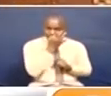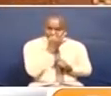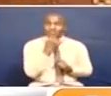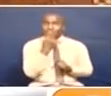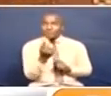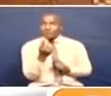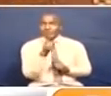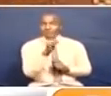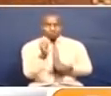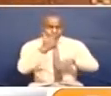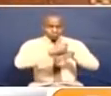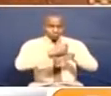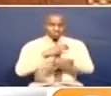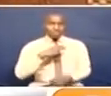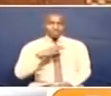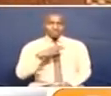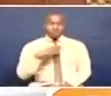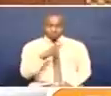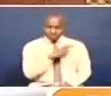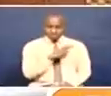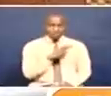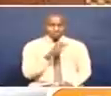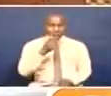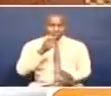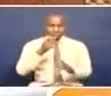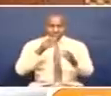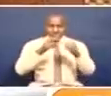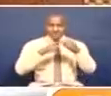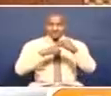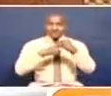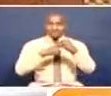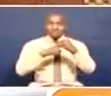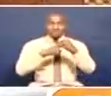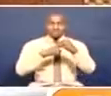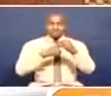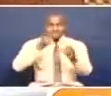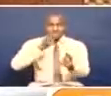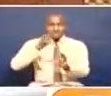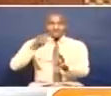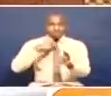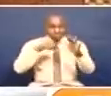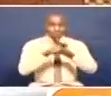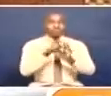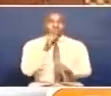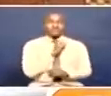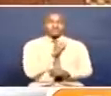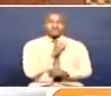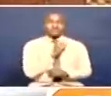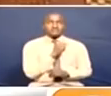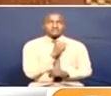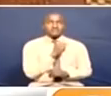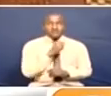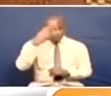set up a bench of 7 judges in the Court of Appeal. I was appearing in that matter. It was the former